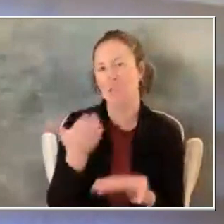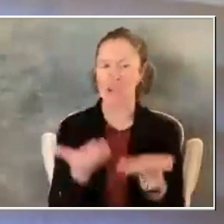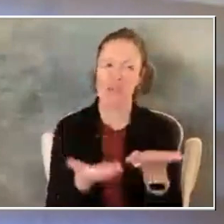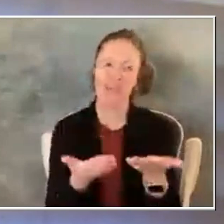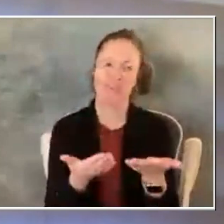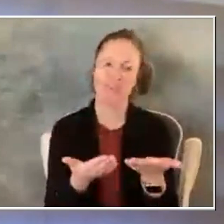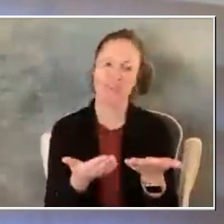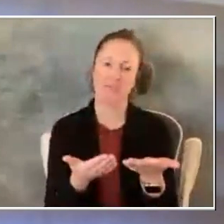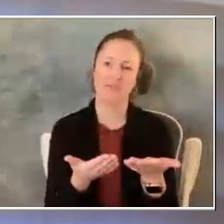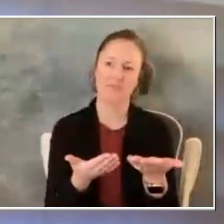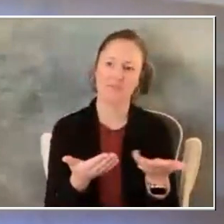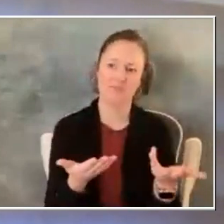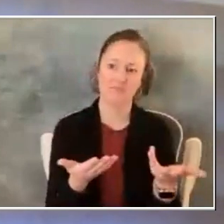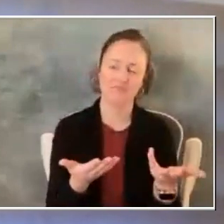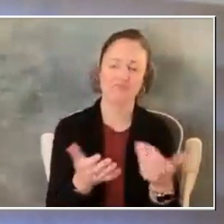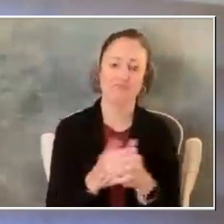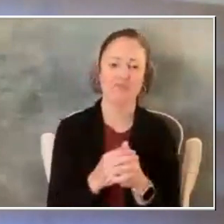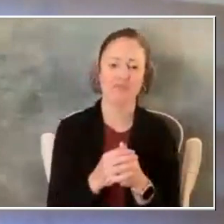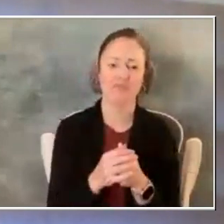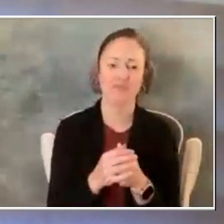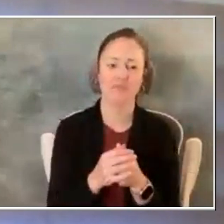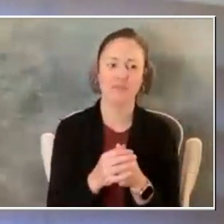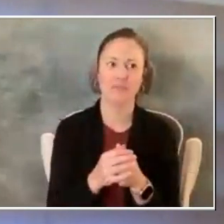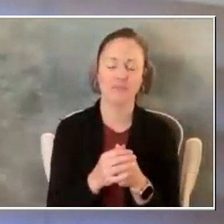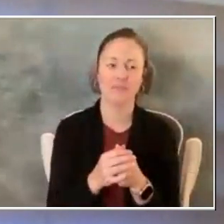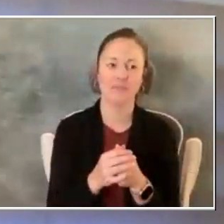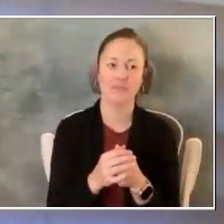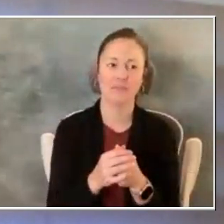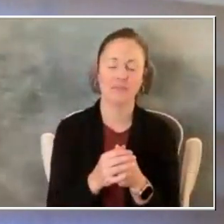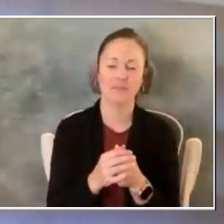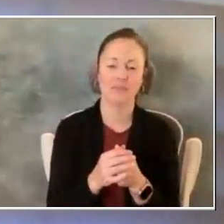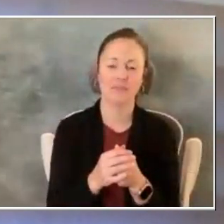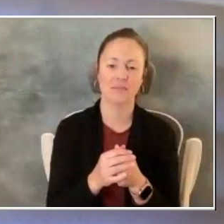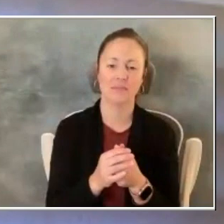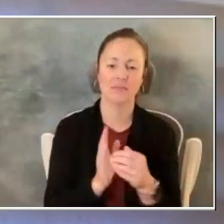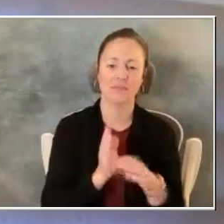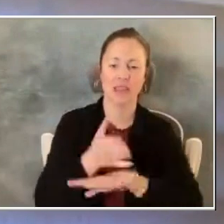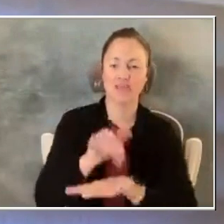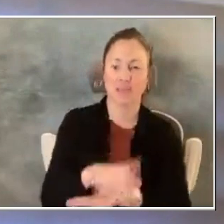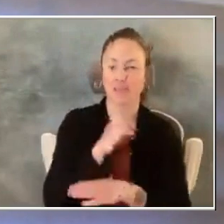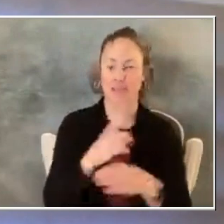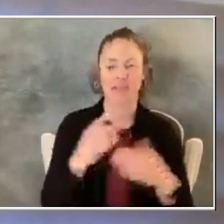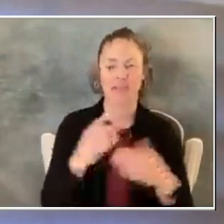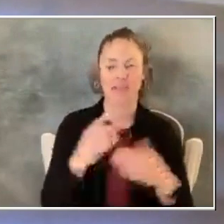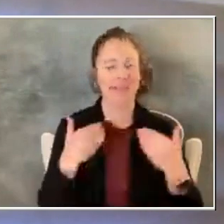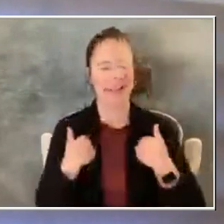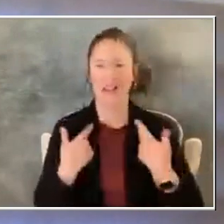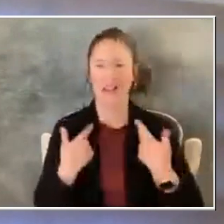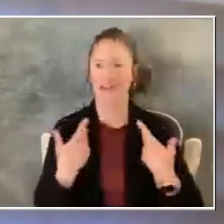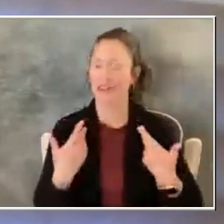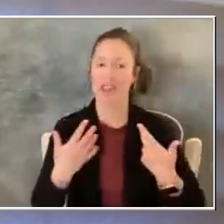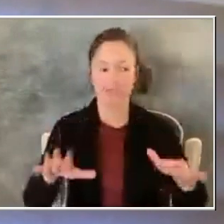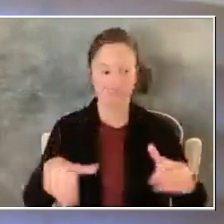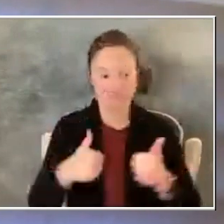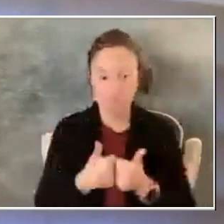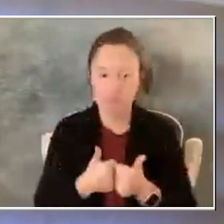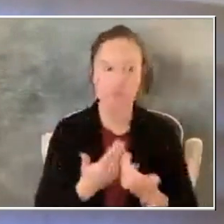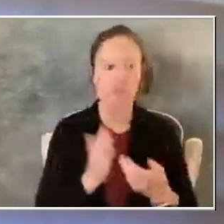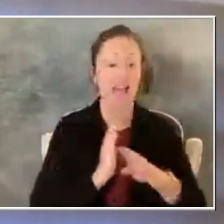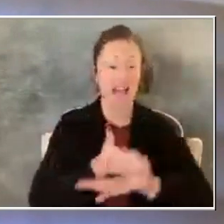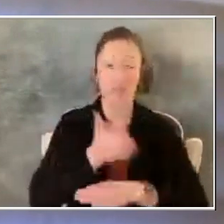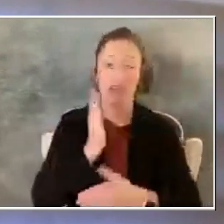later, and I was having extreme difficulty sleeping once I went off the hormone pills. So